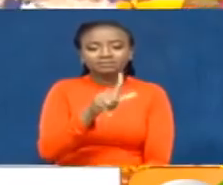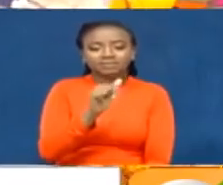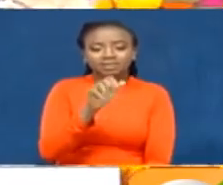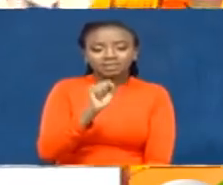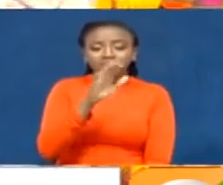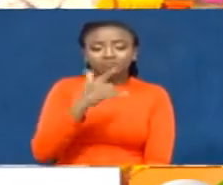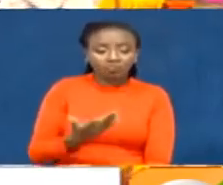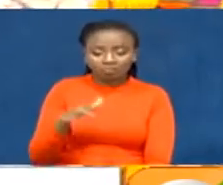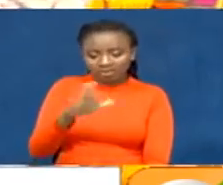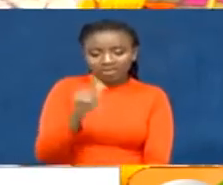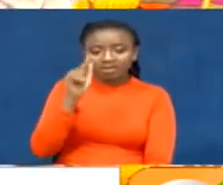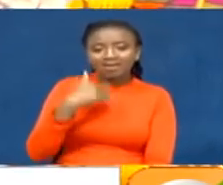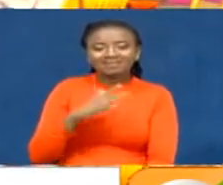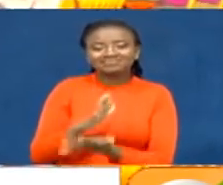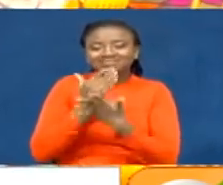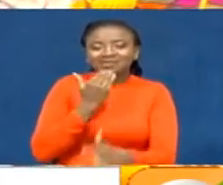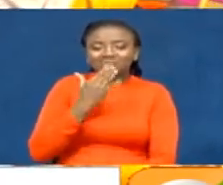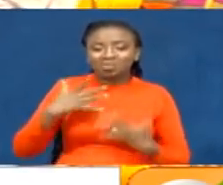region.